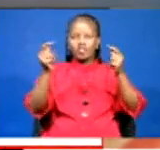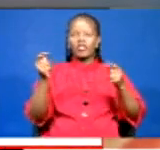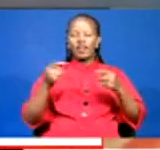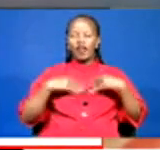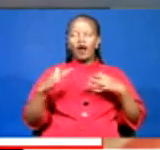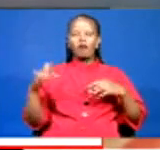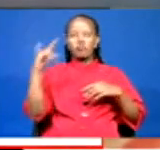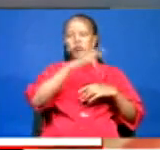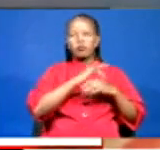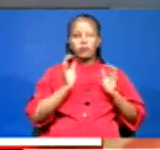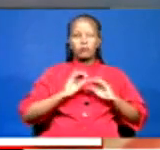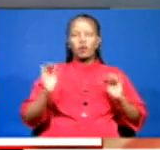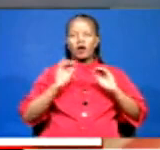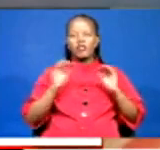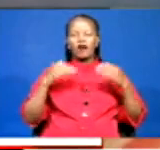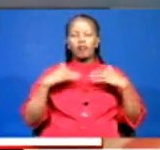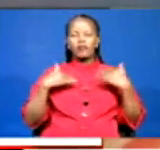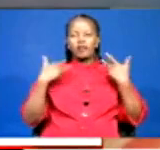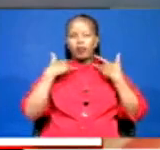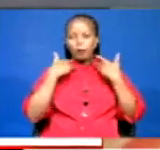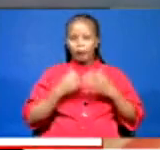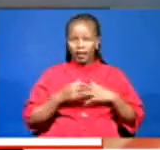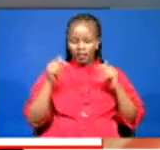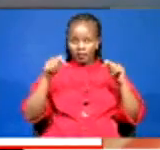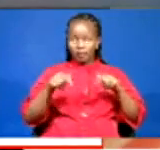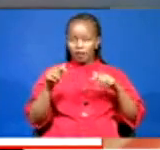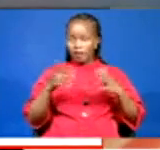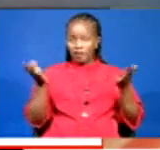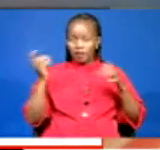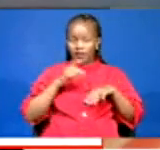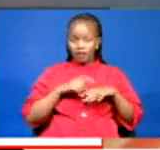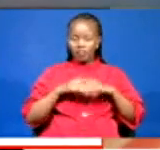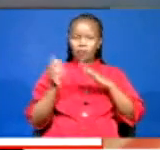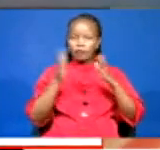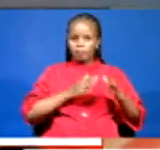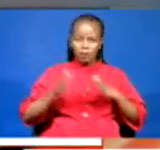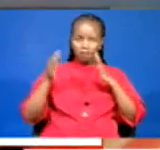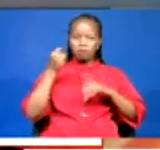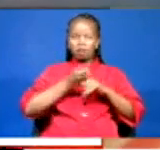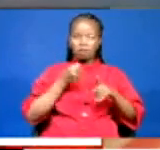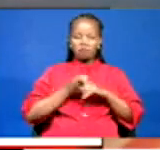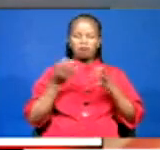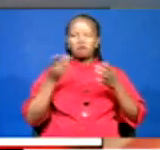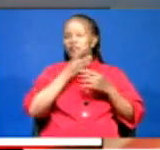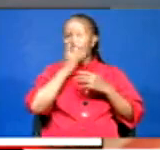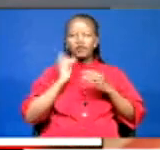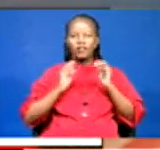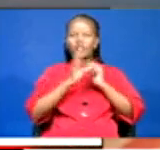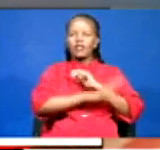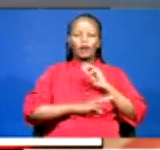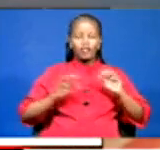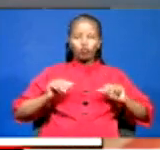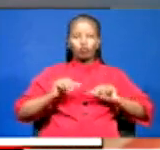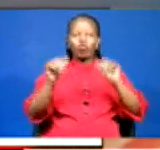the airline has been paralyzed. This as mitigation efforts on drought in the country began across the country.